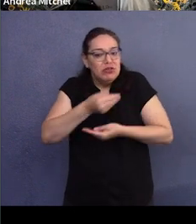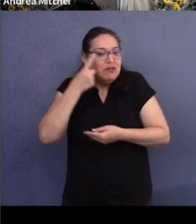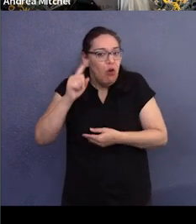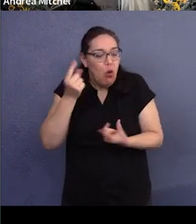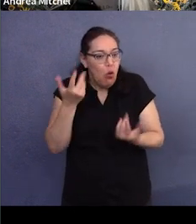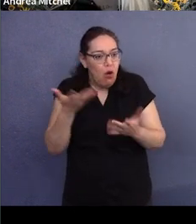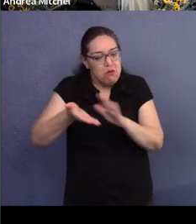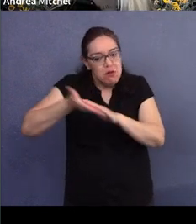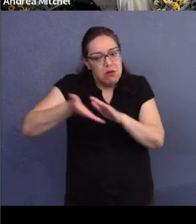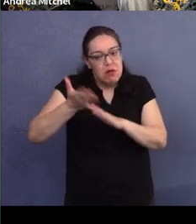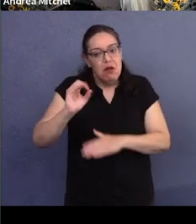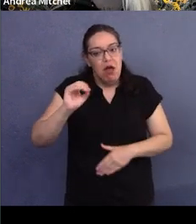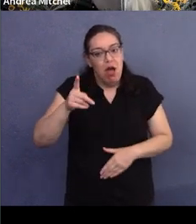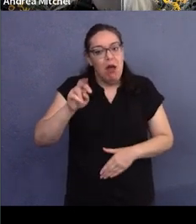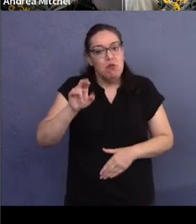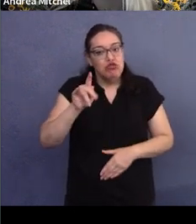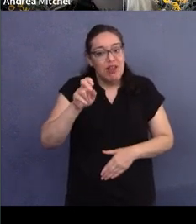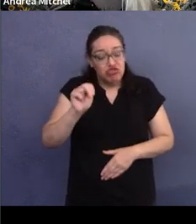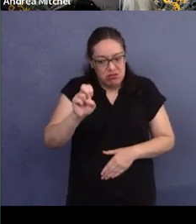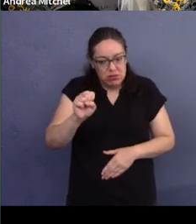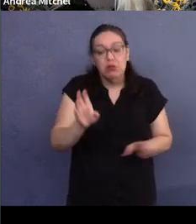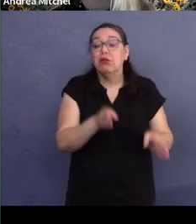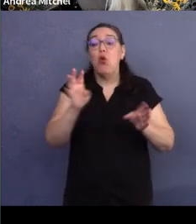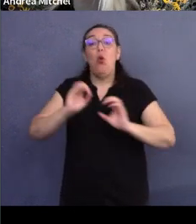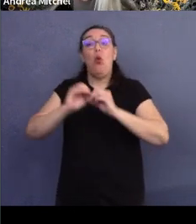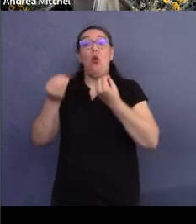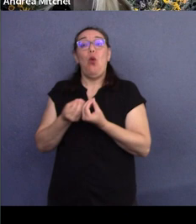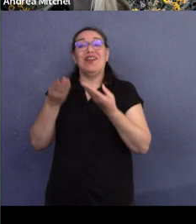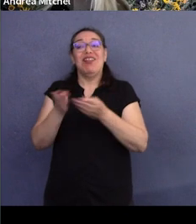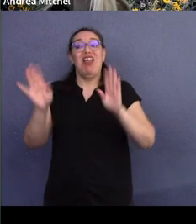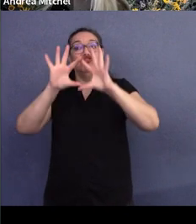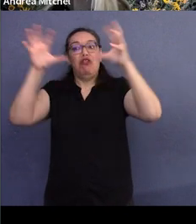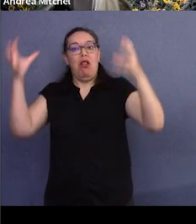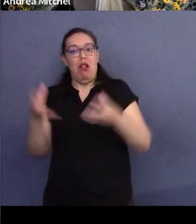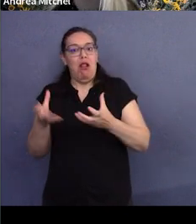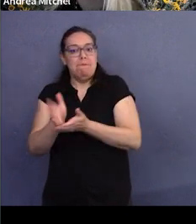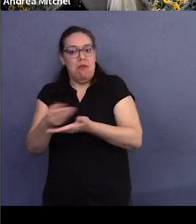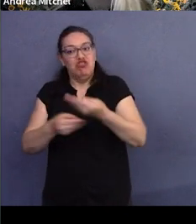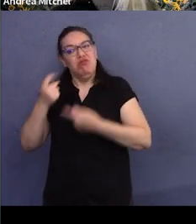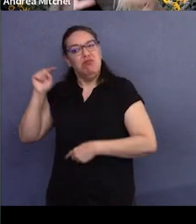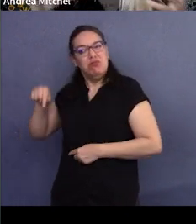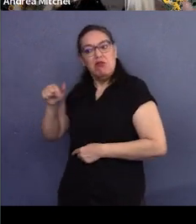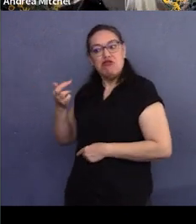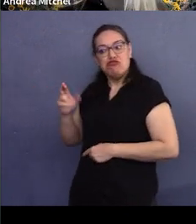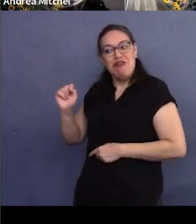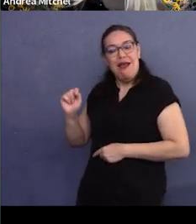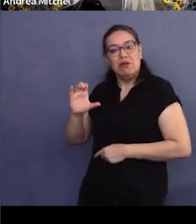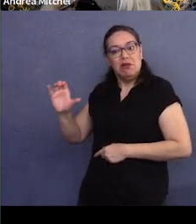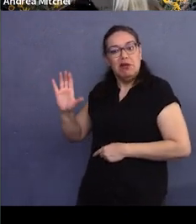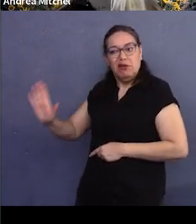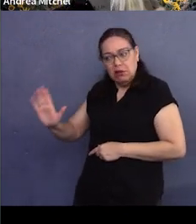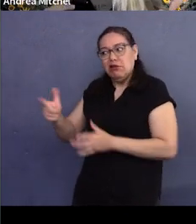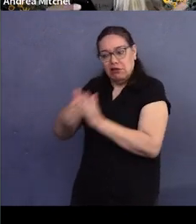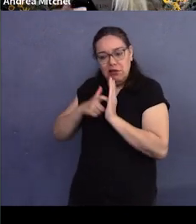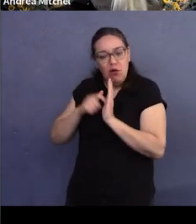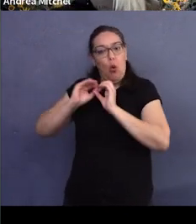going to get into organizational budgets, because this grant does require an organizational budget, and then putting it all together in